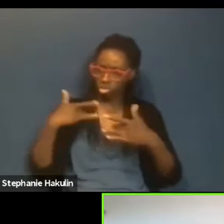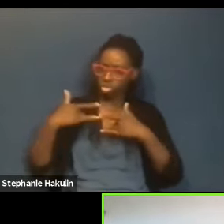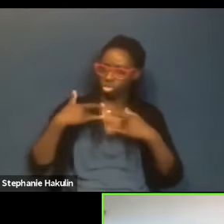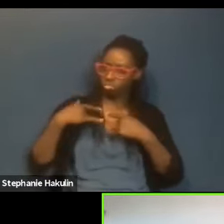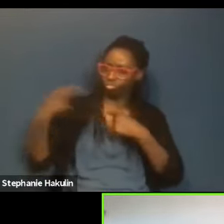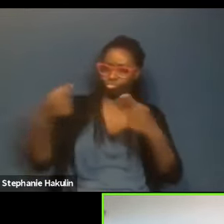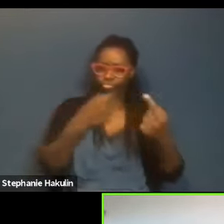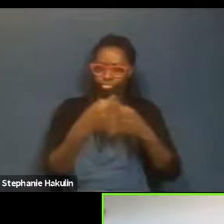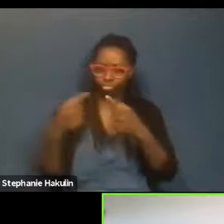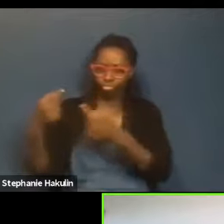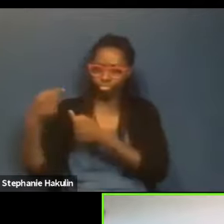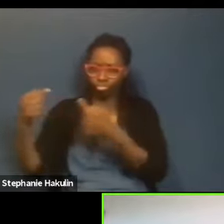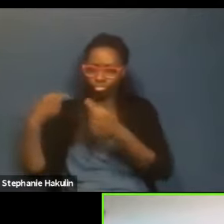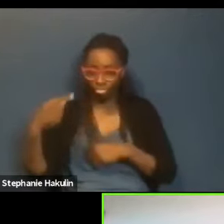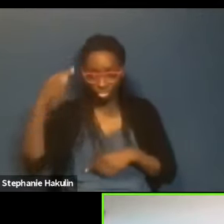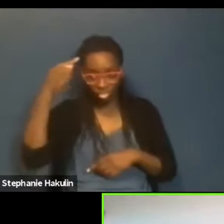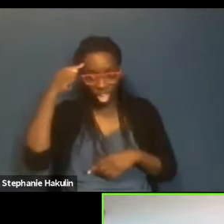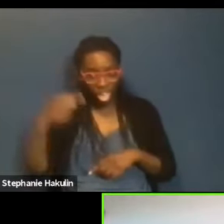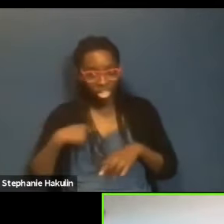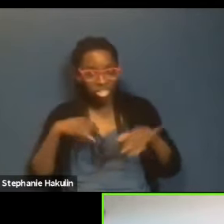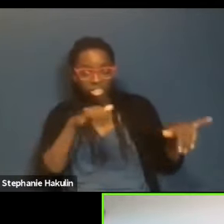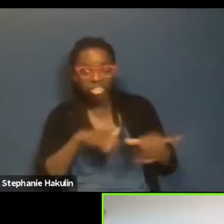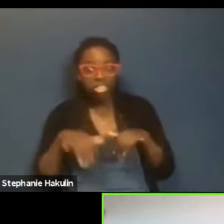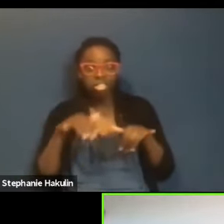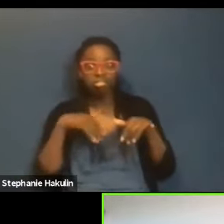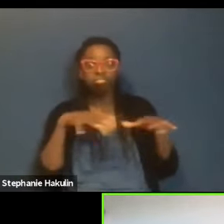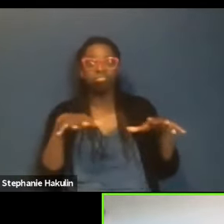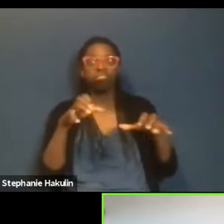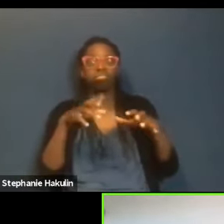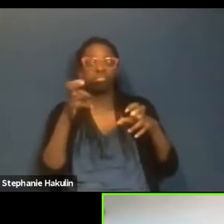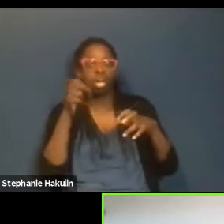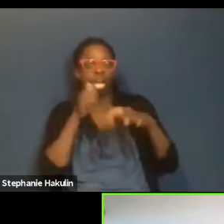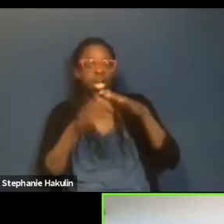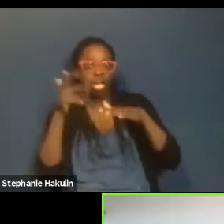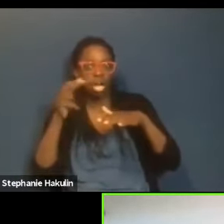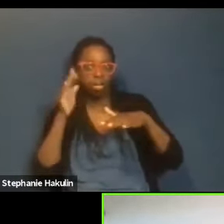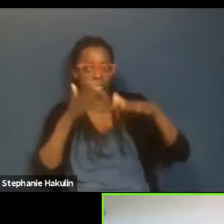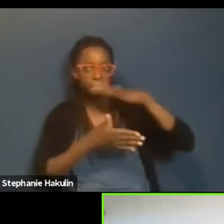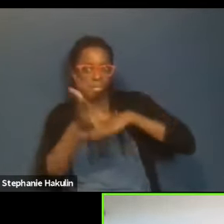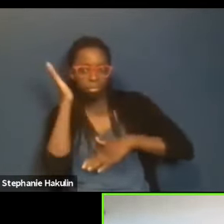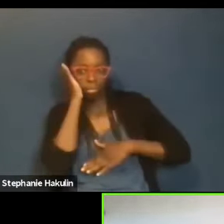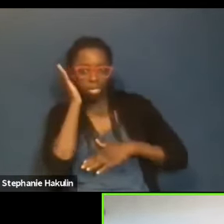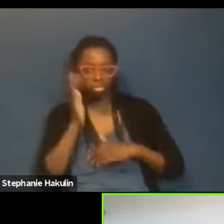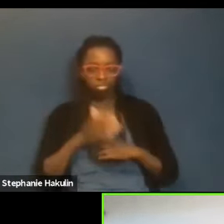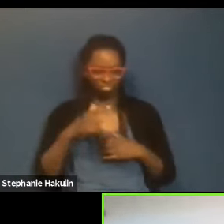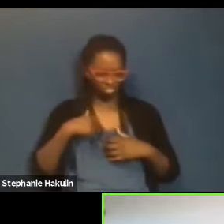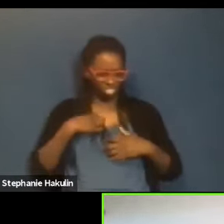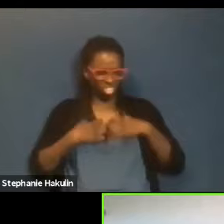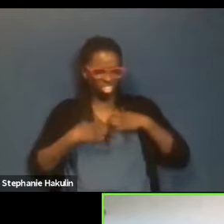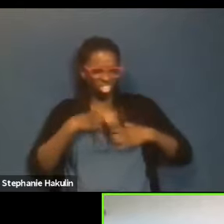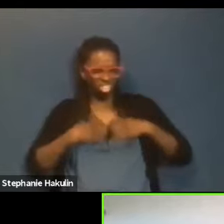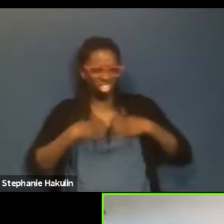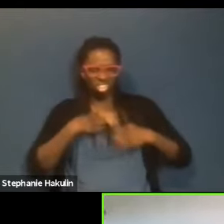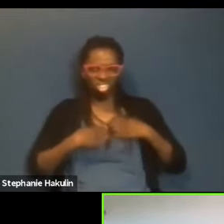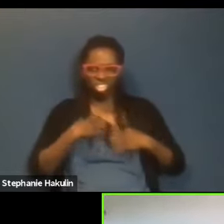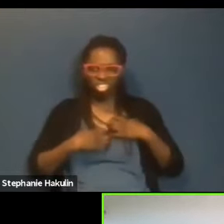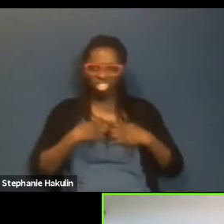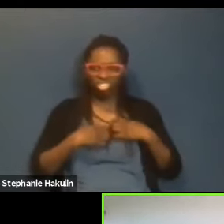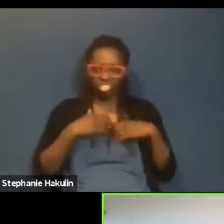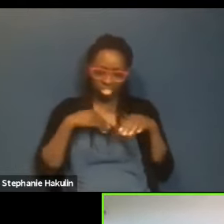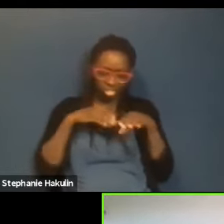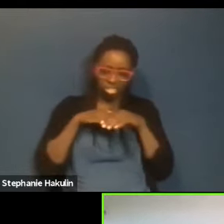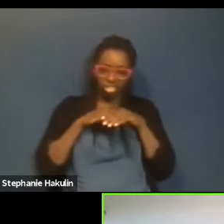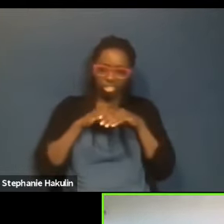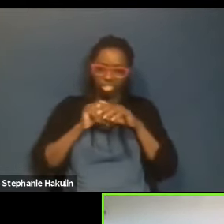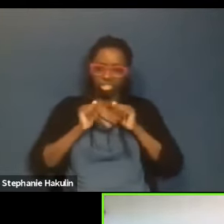your bed when I'm the one with lungs being crushed under your weight? Your bed built on the broken backs of